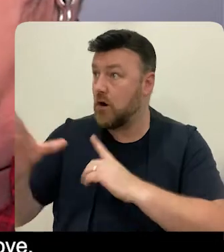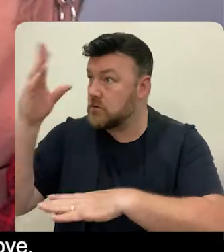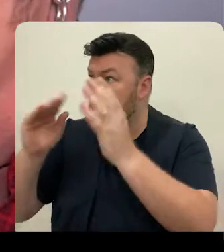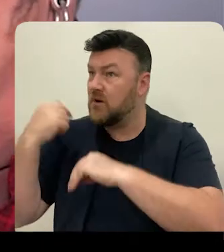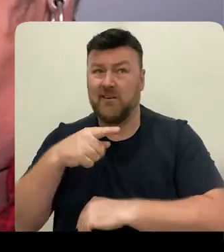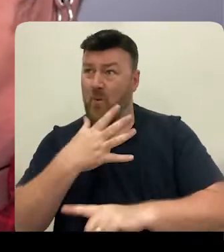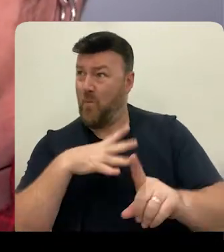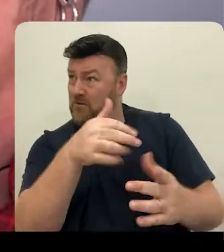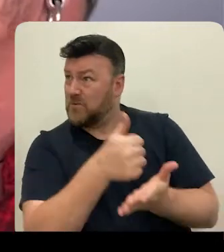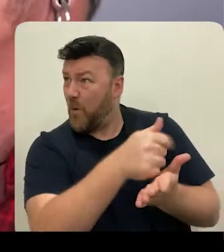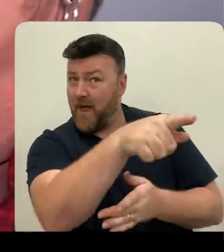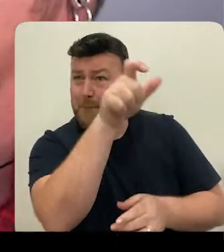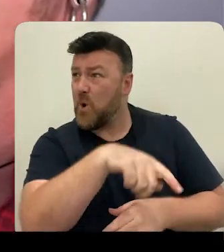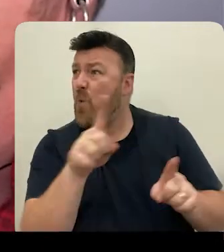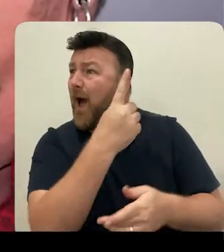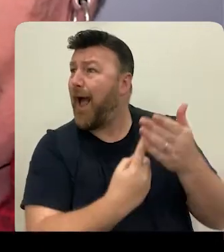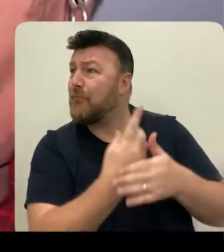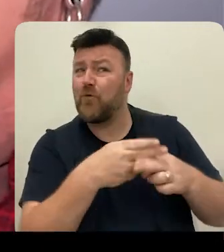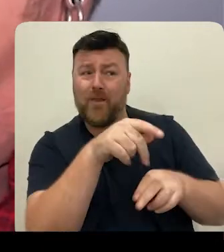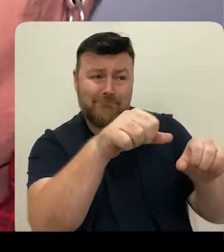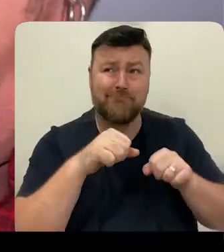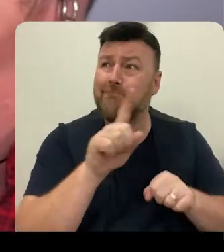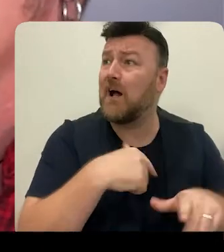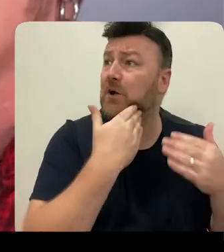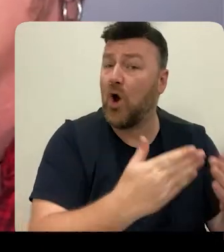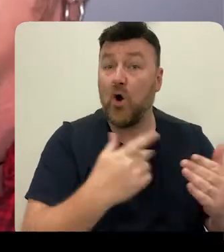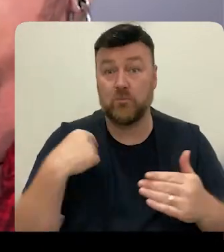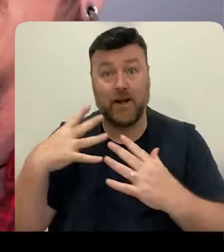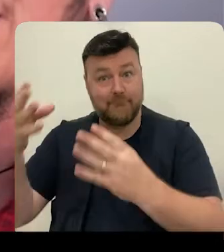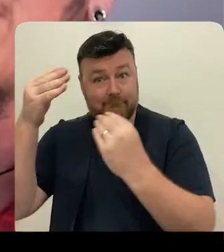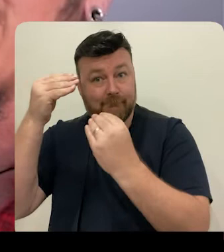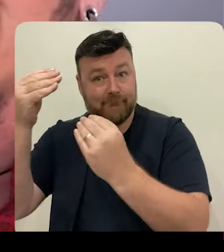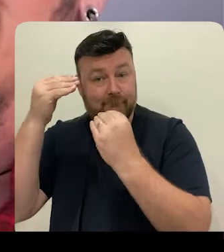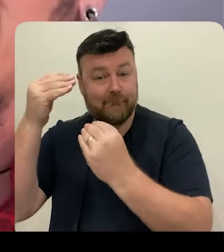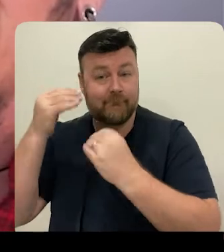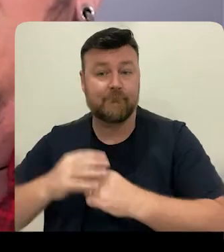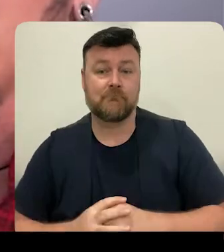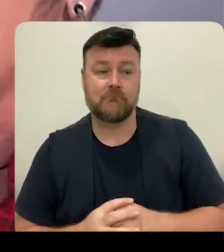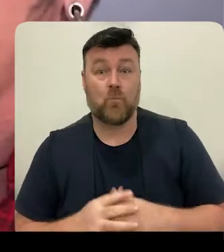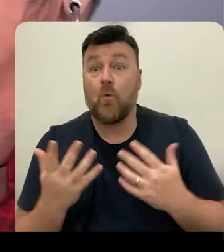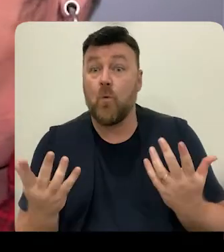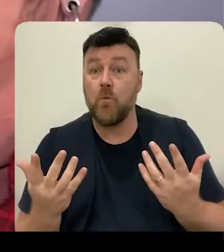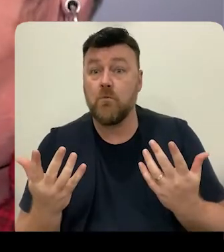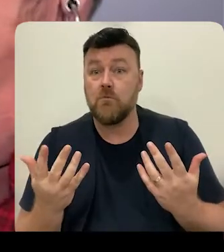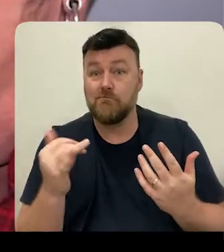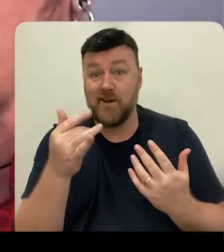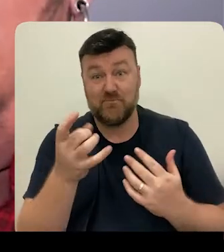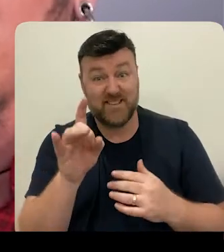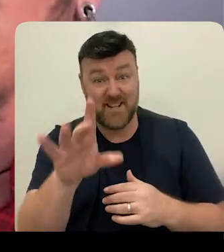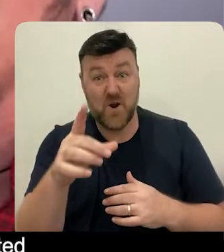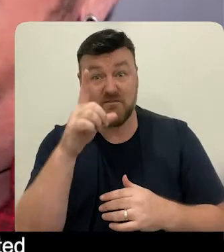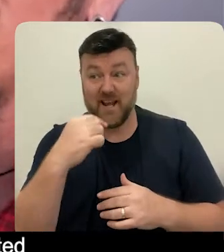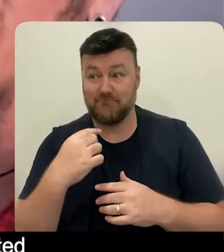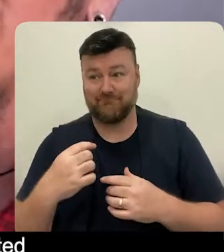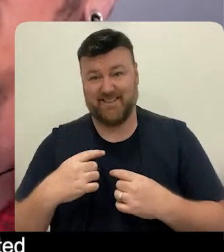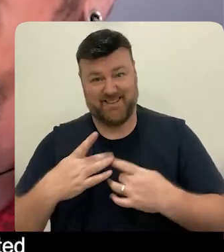that I love, that I want to support, what's going on for them. Get educated to get more understanding. And it might be that you could do with,